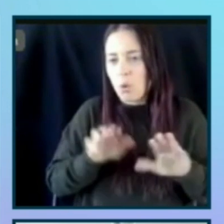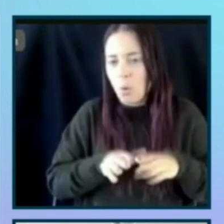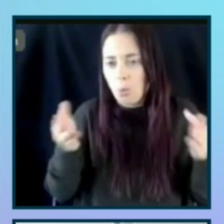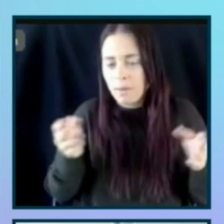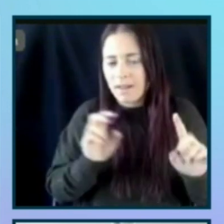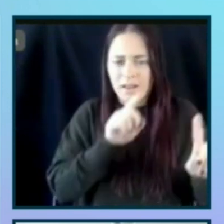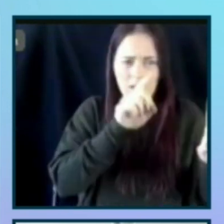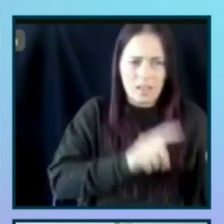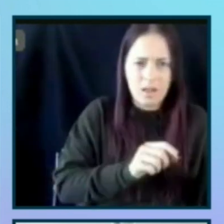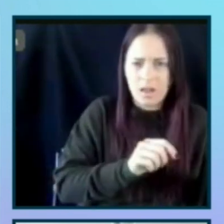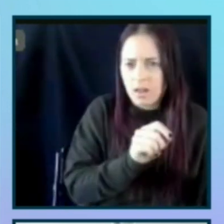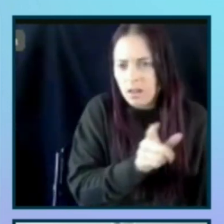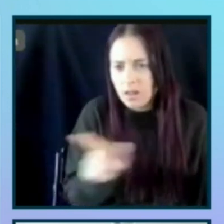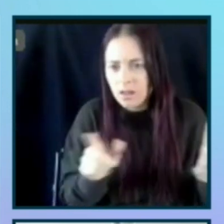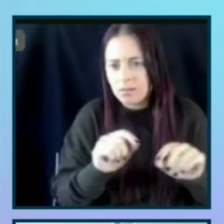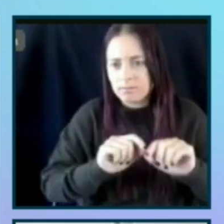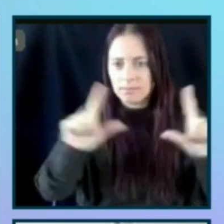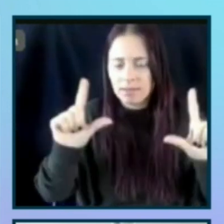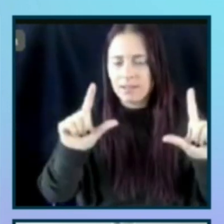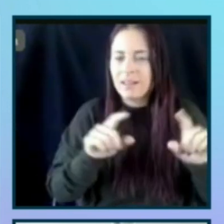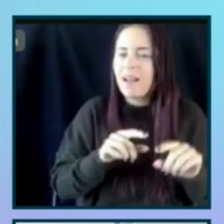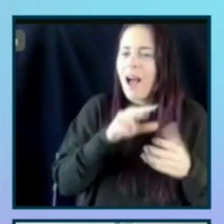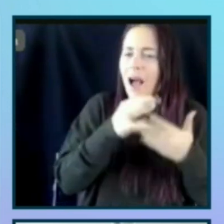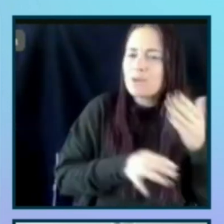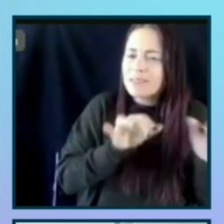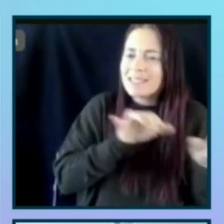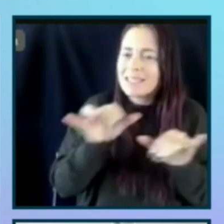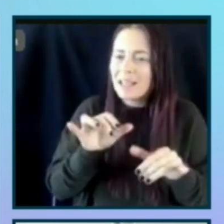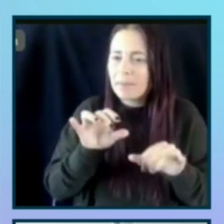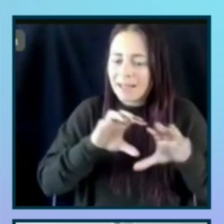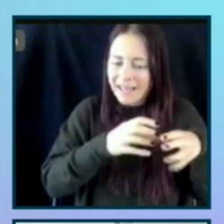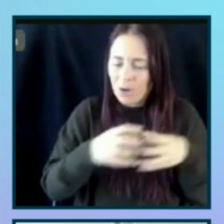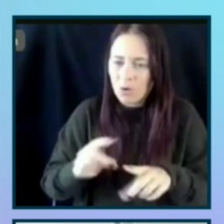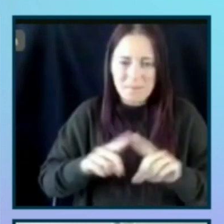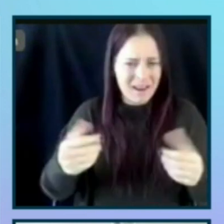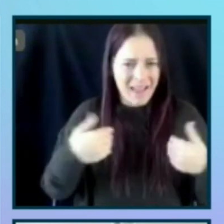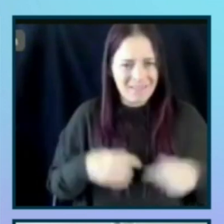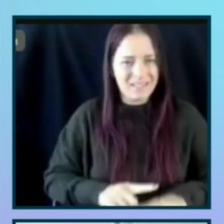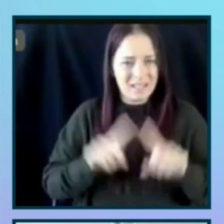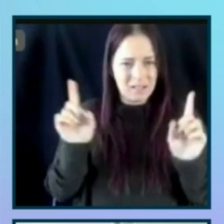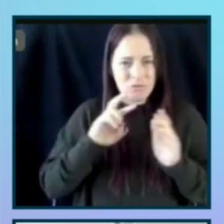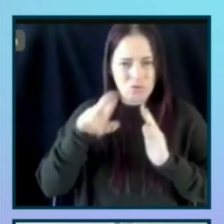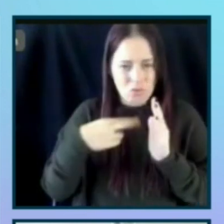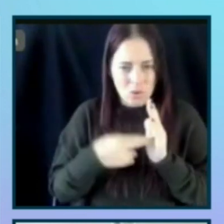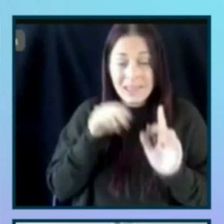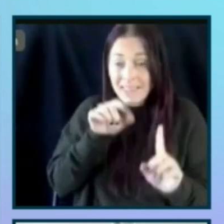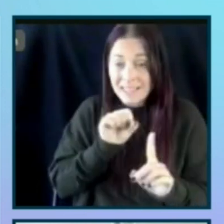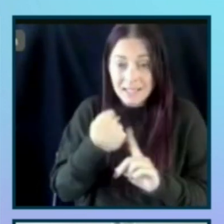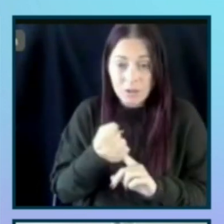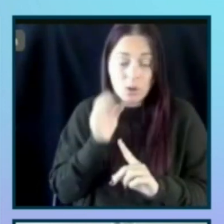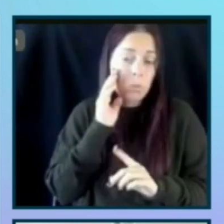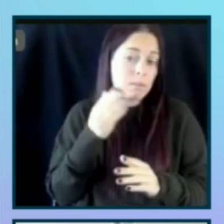to have options that were in the same category, but that were built with different roles. And so in this scenario, it probably would have been